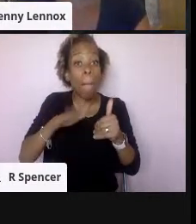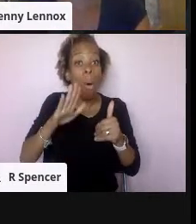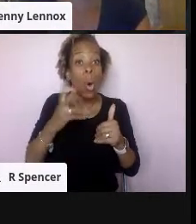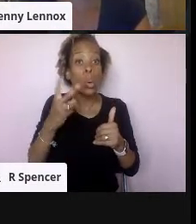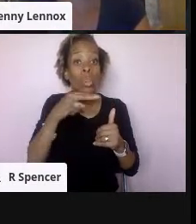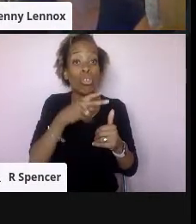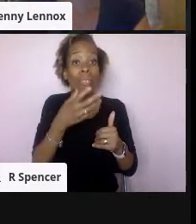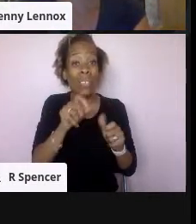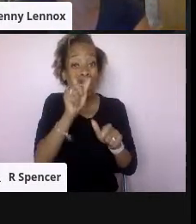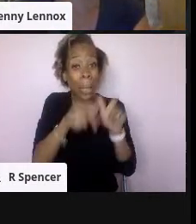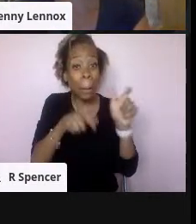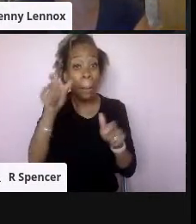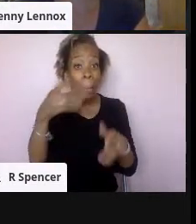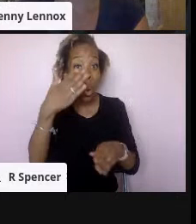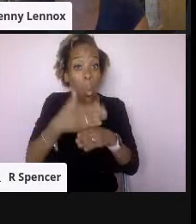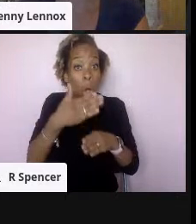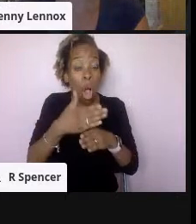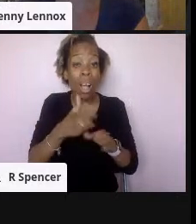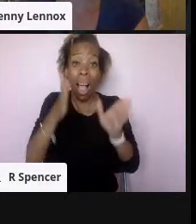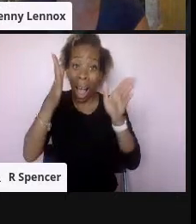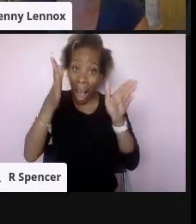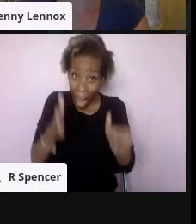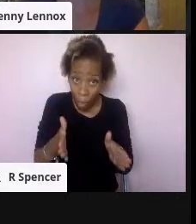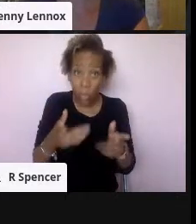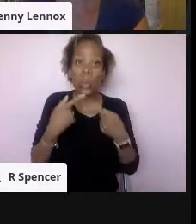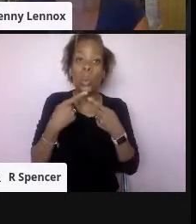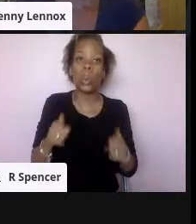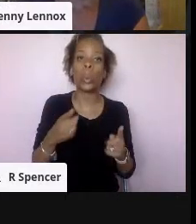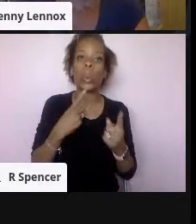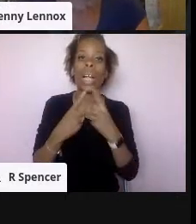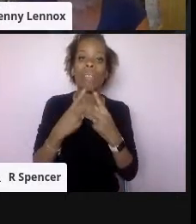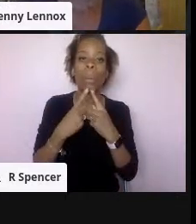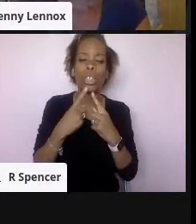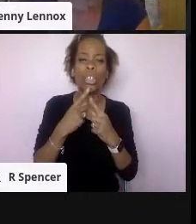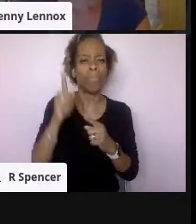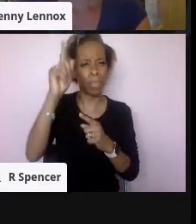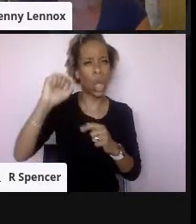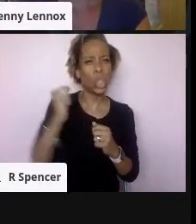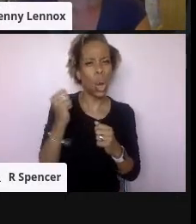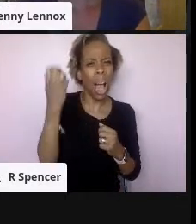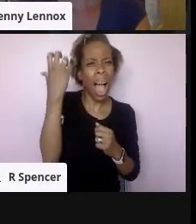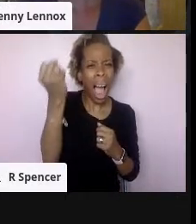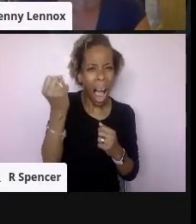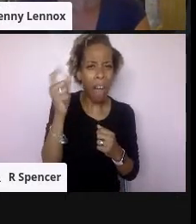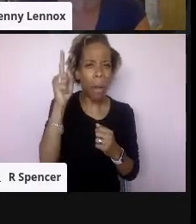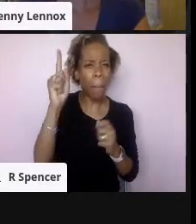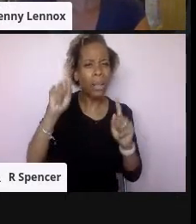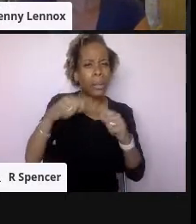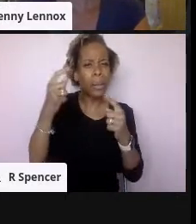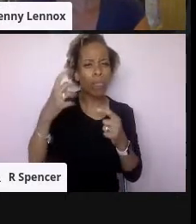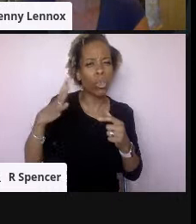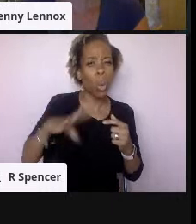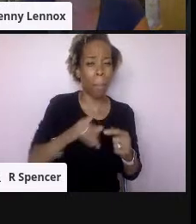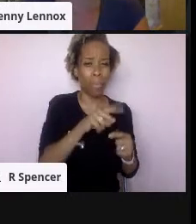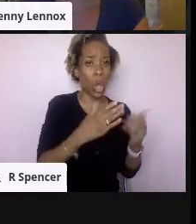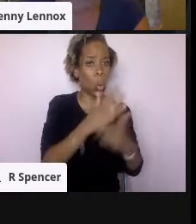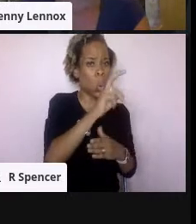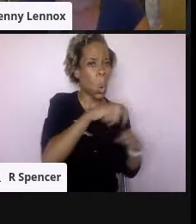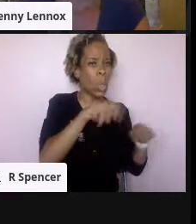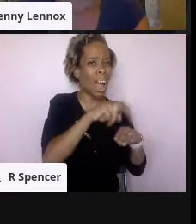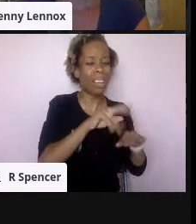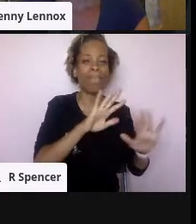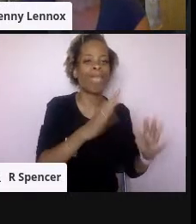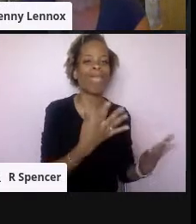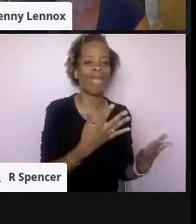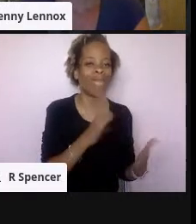to declare gender pay gaps in both Scotland and Wales, although there are slightly different requirements. There isn't a requirement in Northern Ireland, so I have to say that it's important to caveat it.